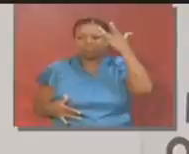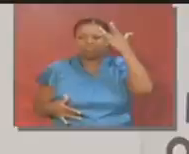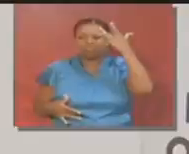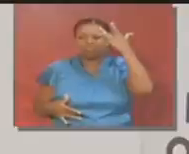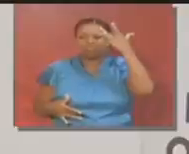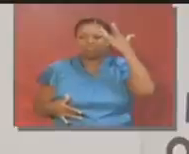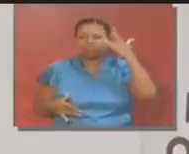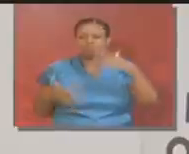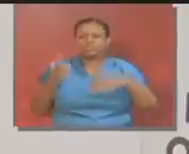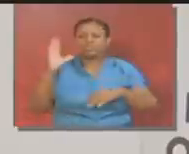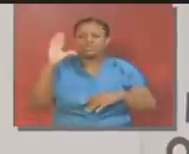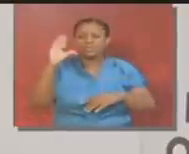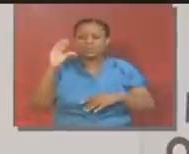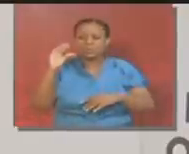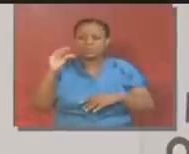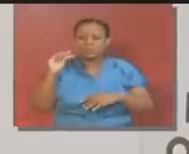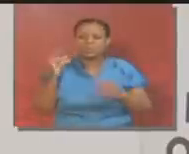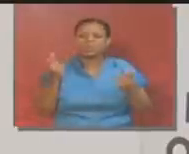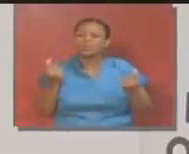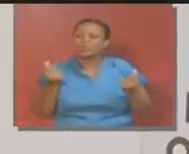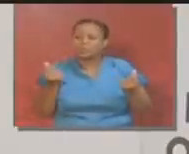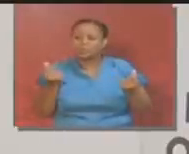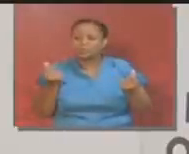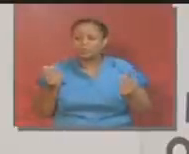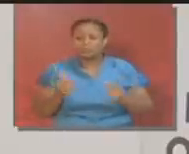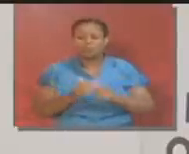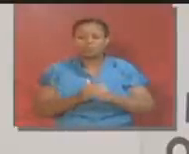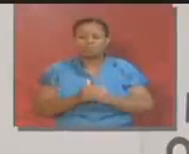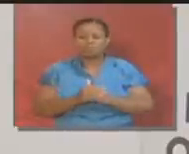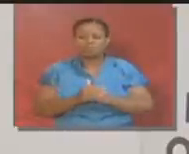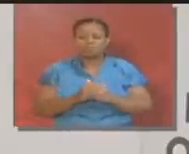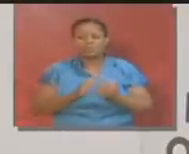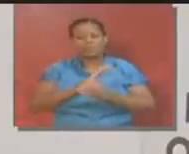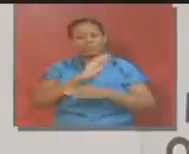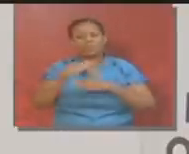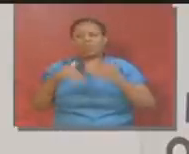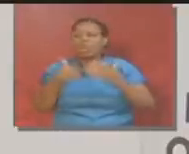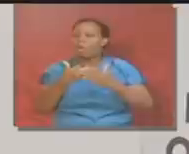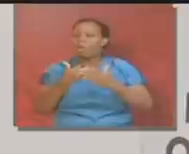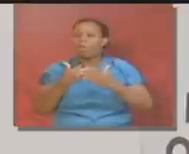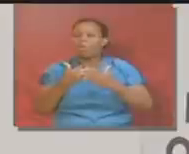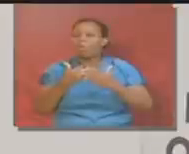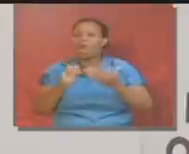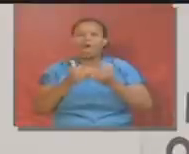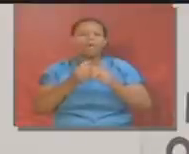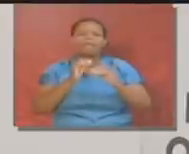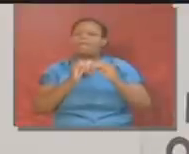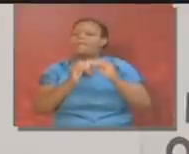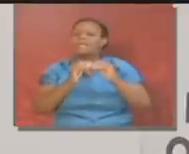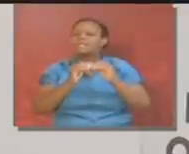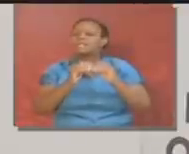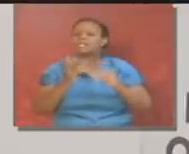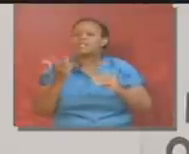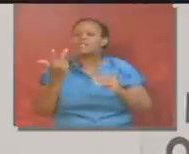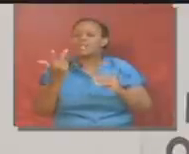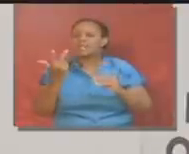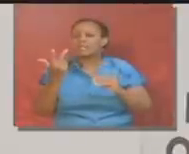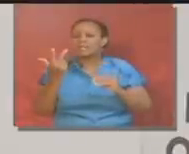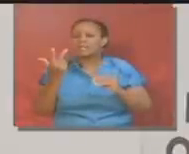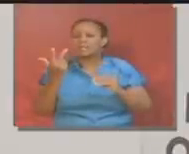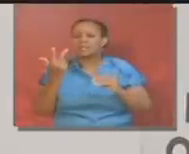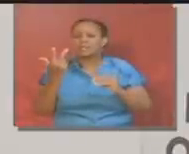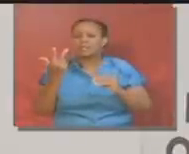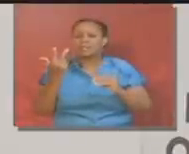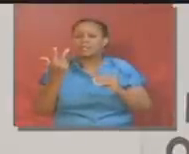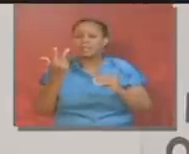And what to do about that? The easiest things are 3 things we've been mentioning all the time, the 3 W's. Wear your